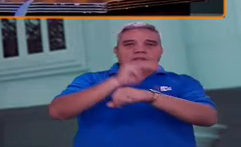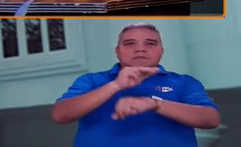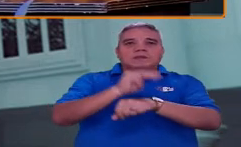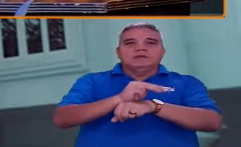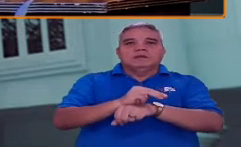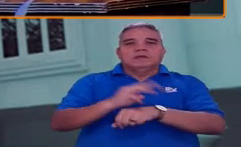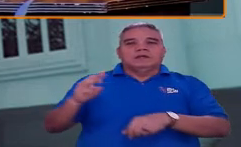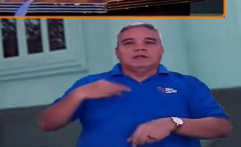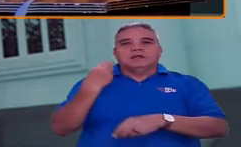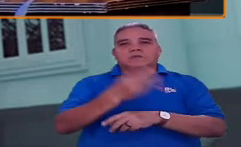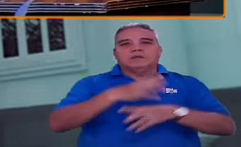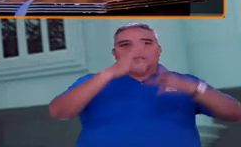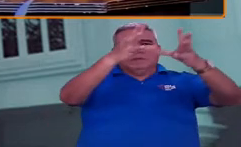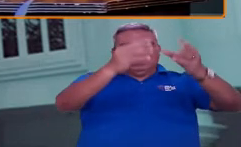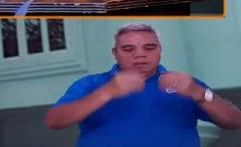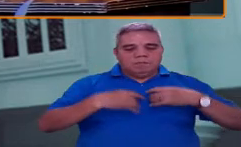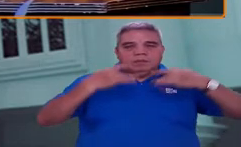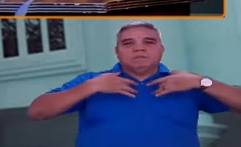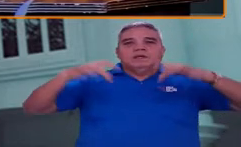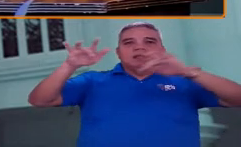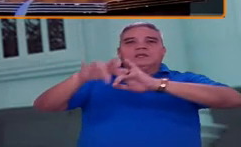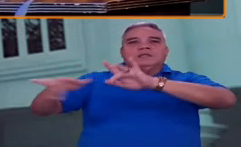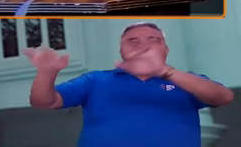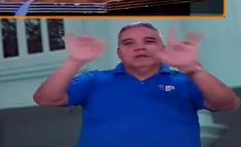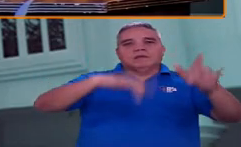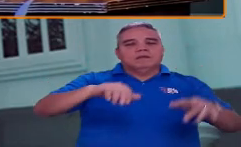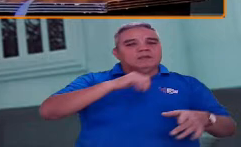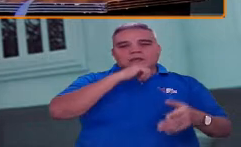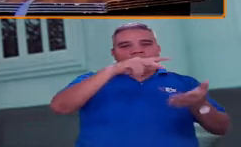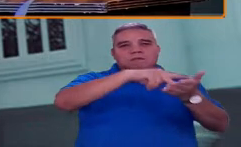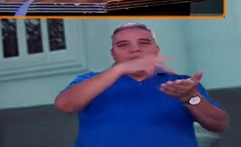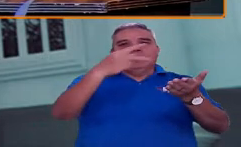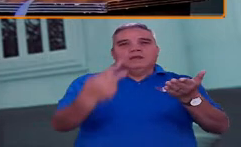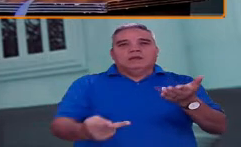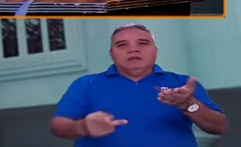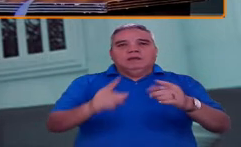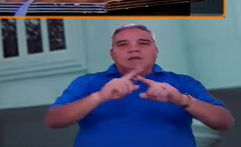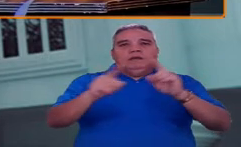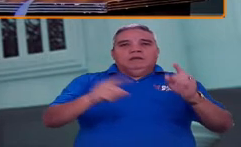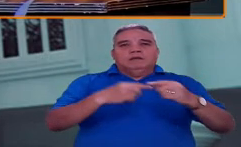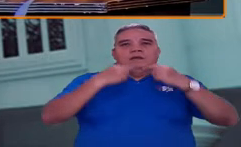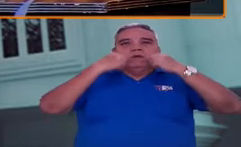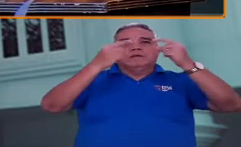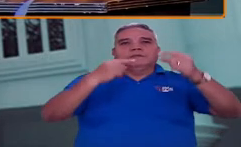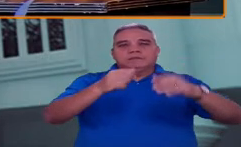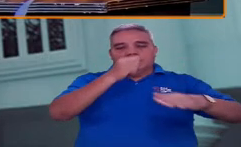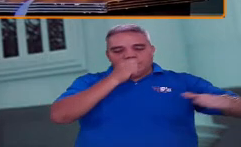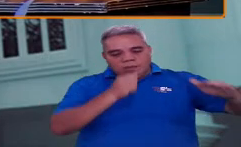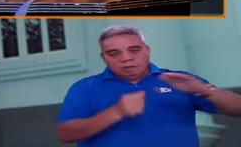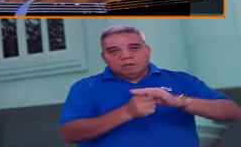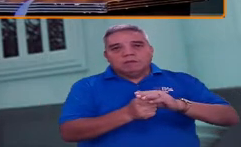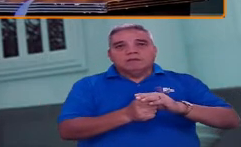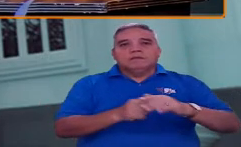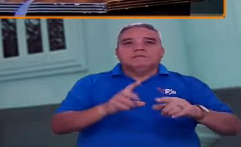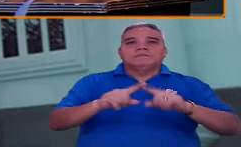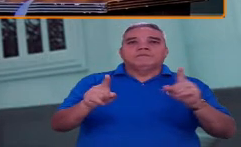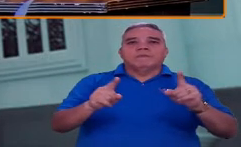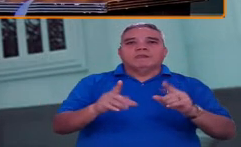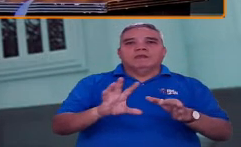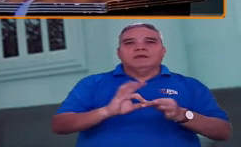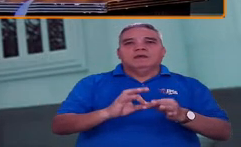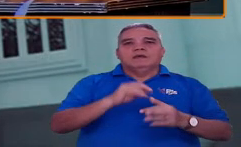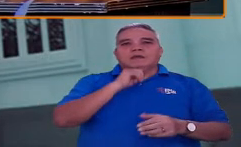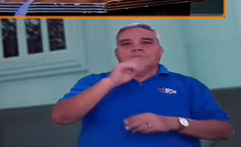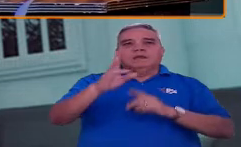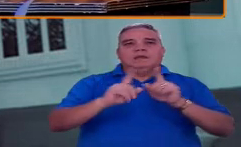this ministry, as we have received mercy, we faint not, but have renounced the hidden things of dishonesty,